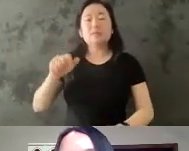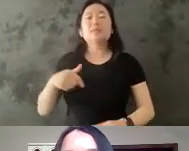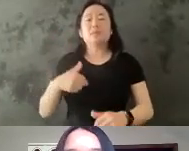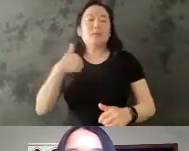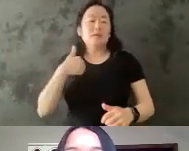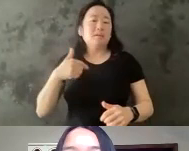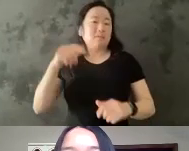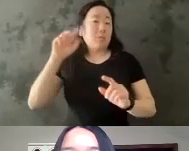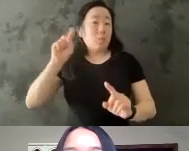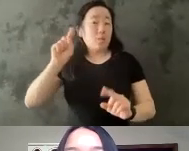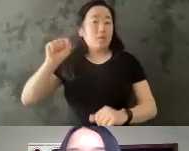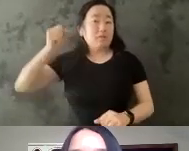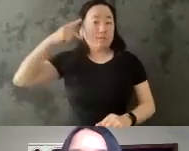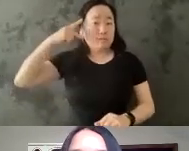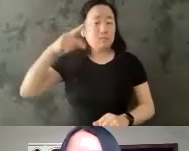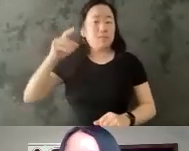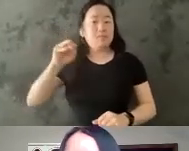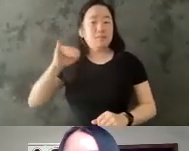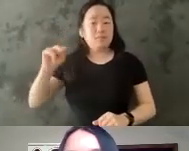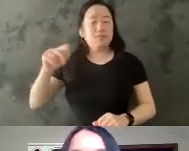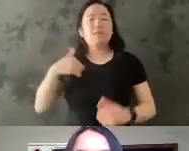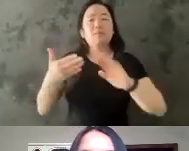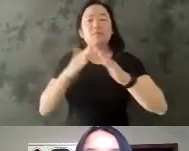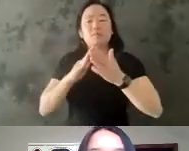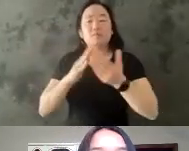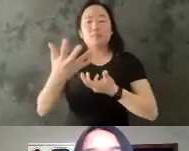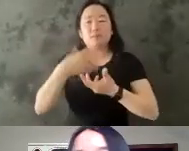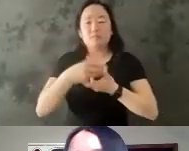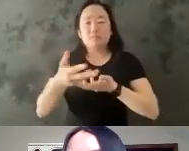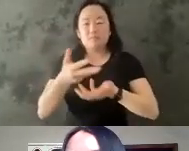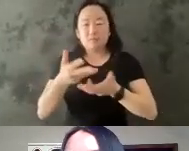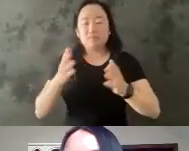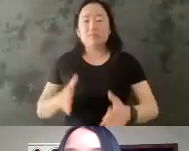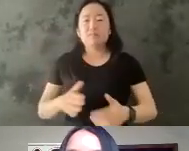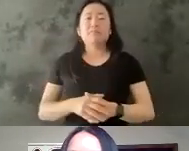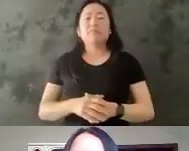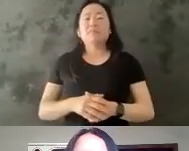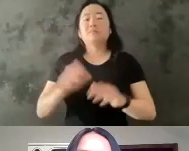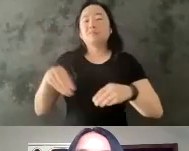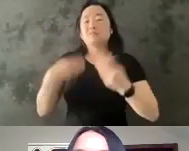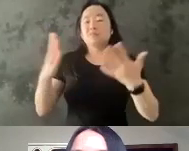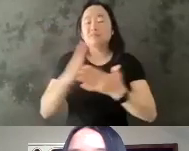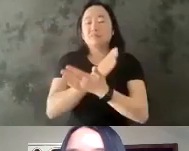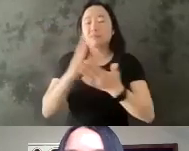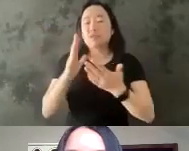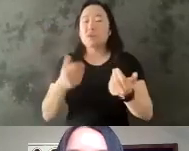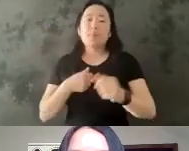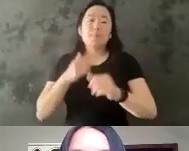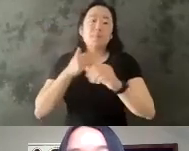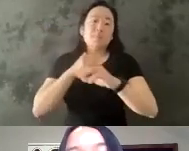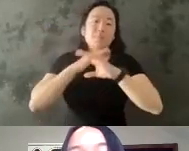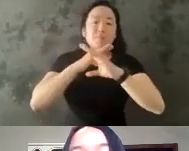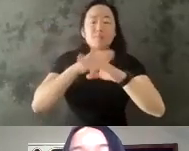Minnesota. And we offer a continuum of safety. So through our prevention programming, like webinars such